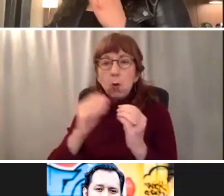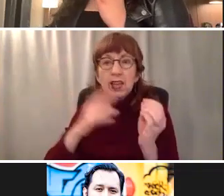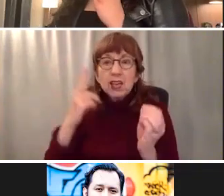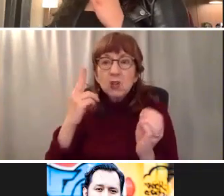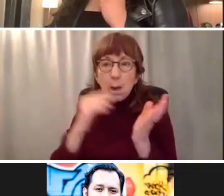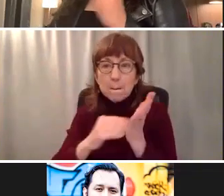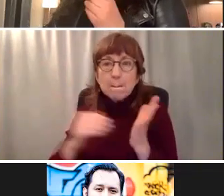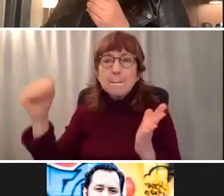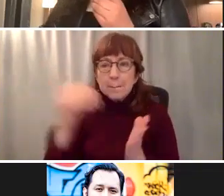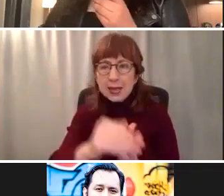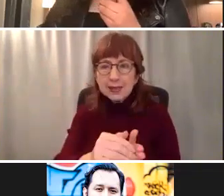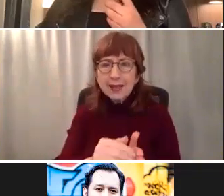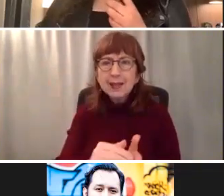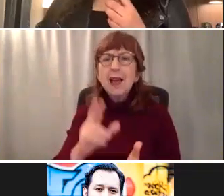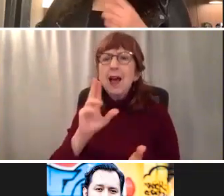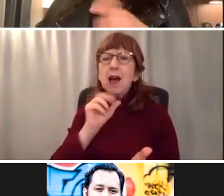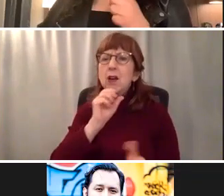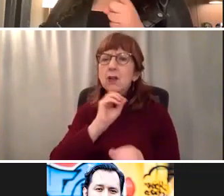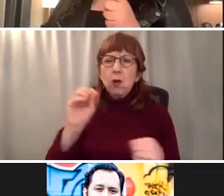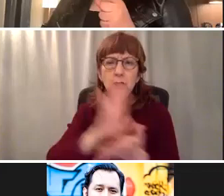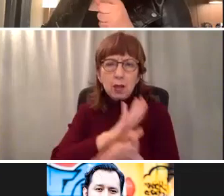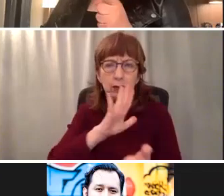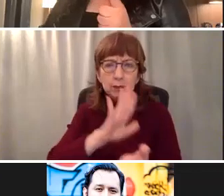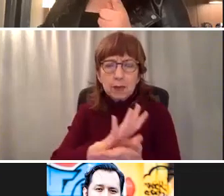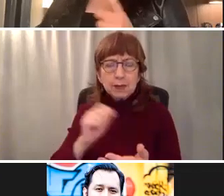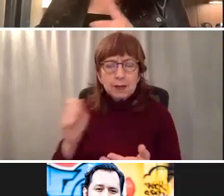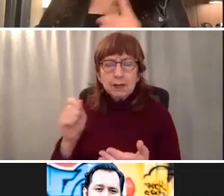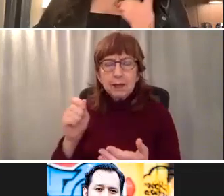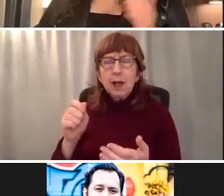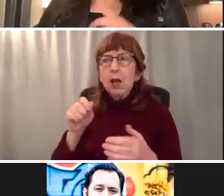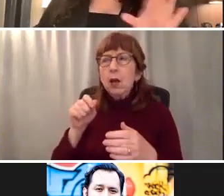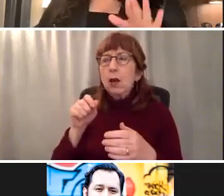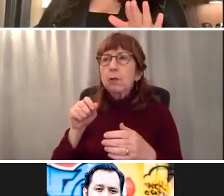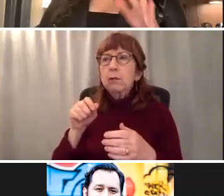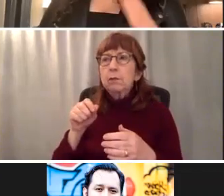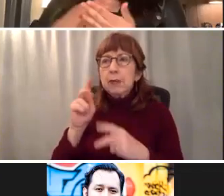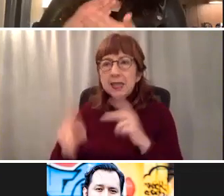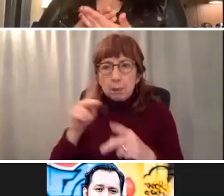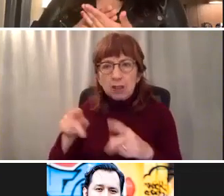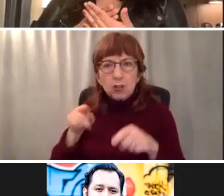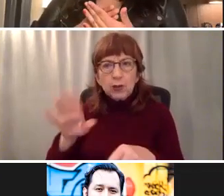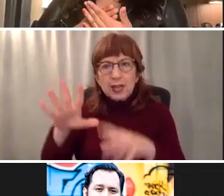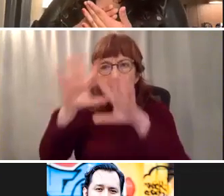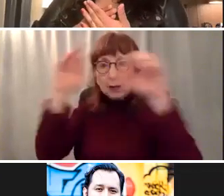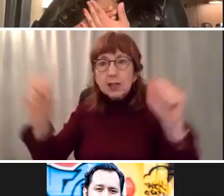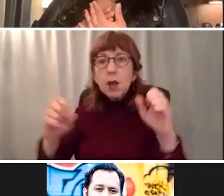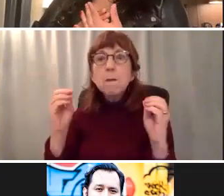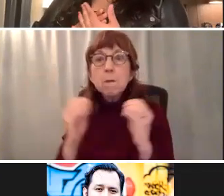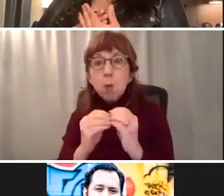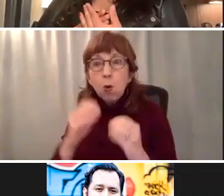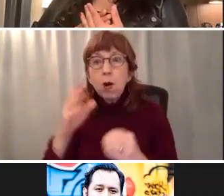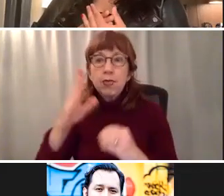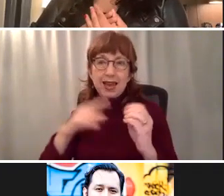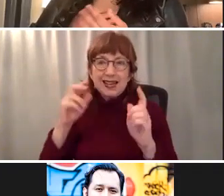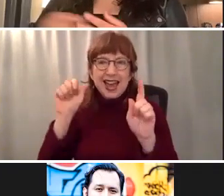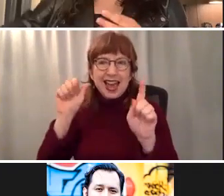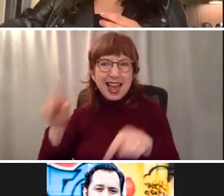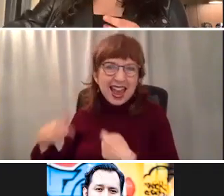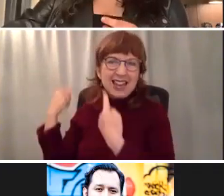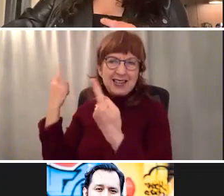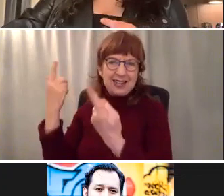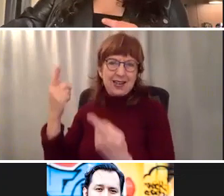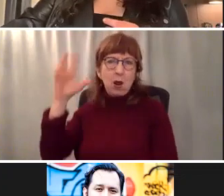documented immigrants during his presidency. More, believe it or not, more than any president has